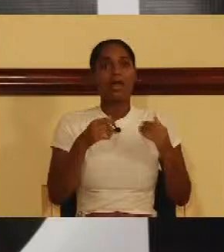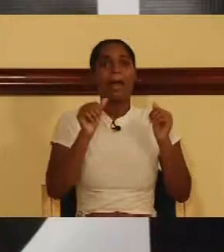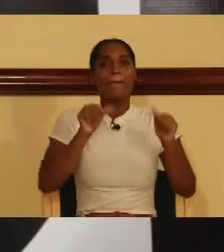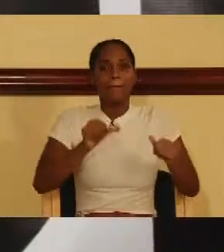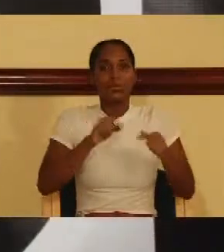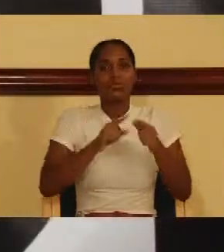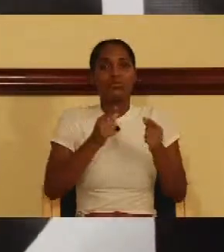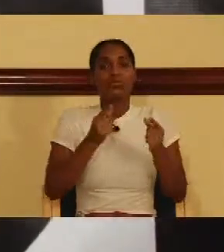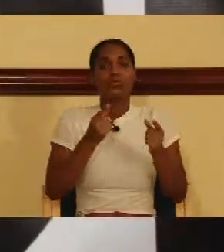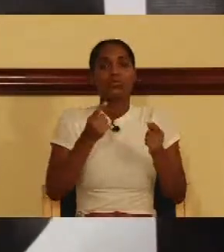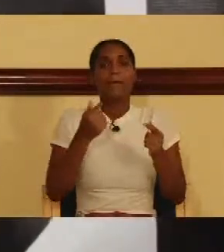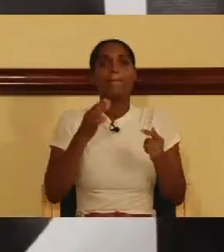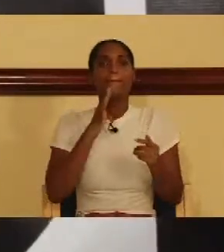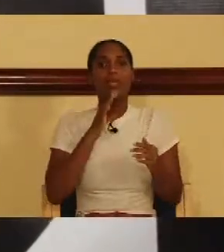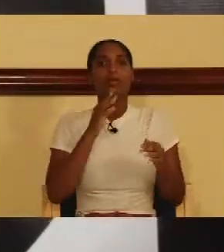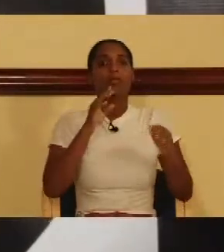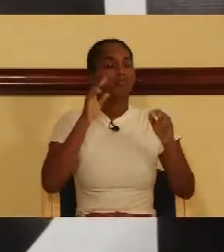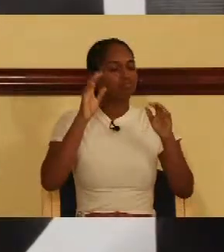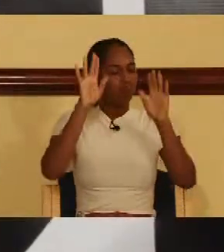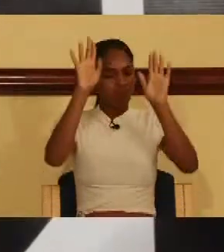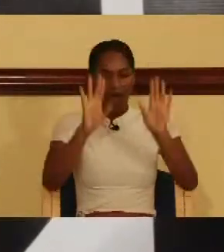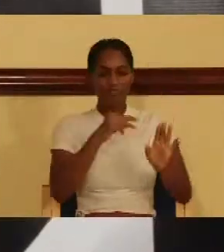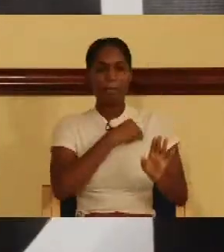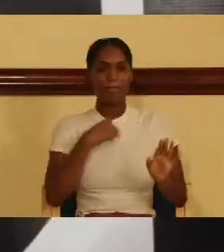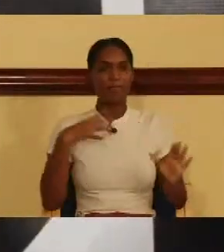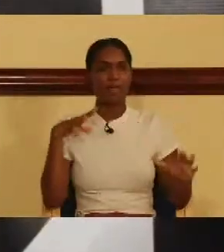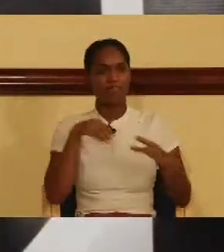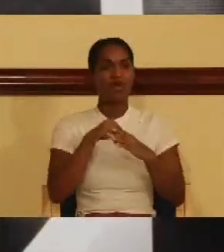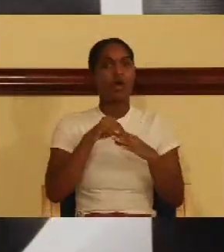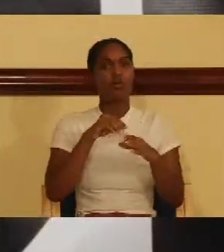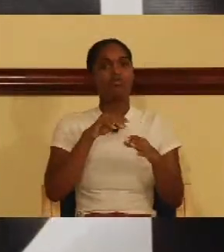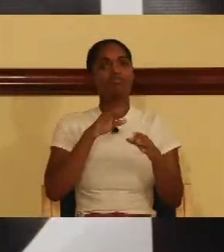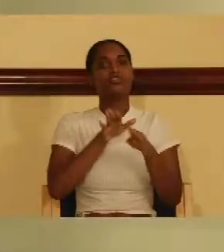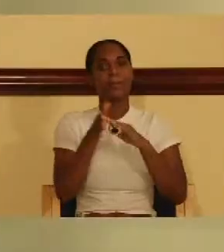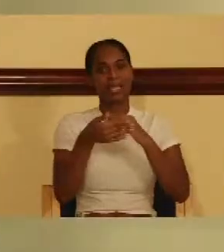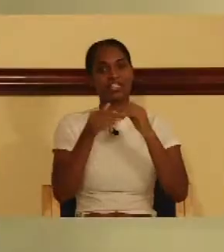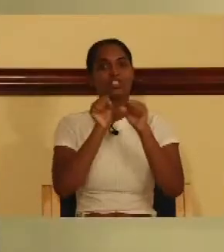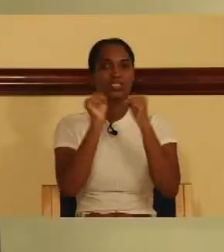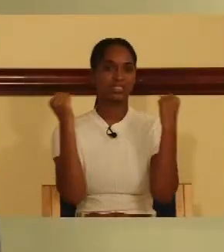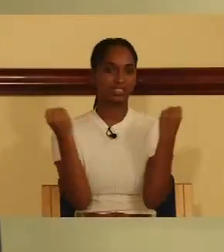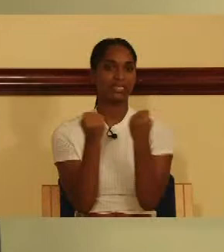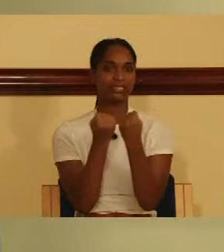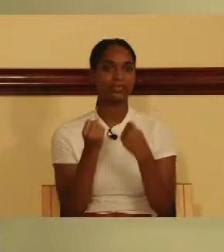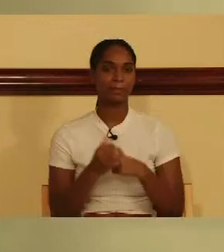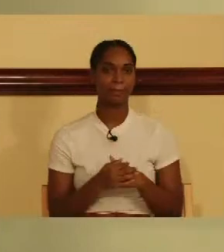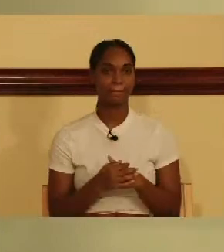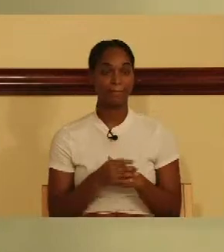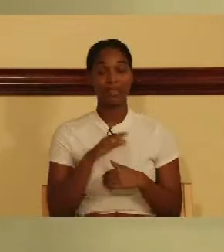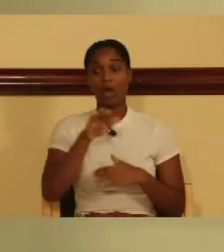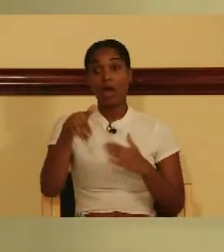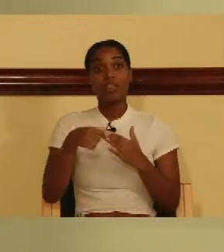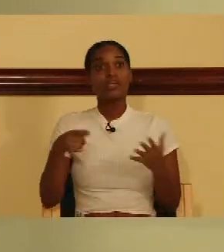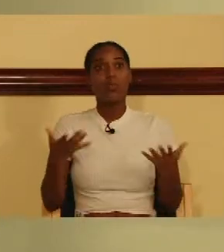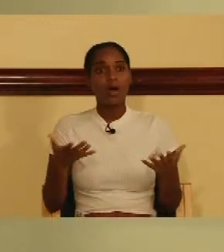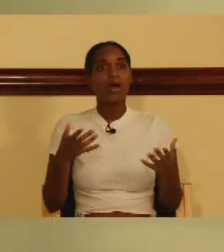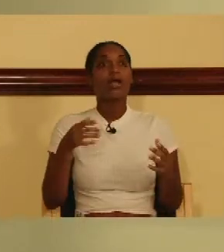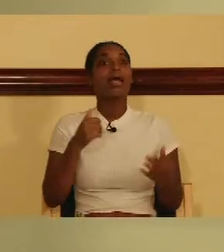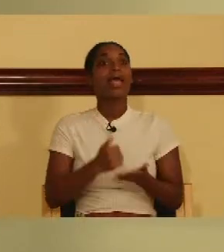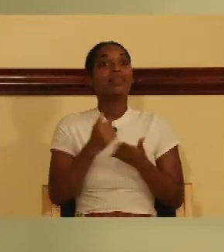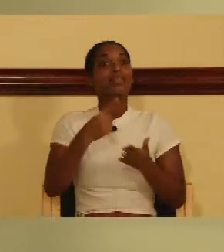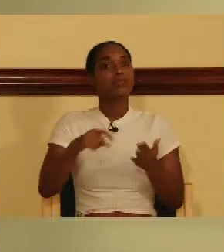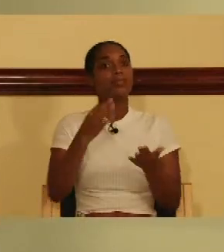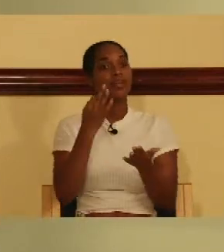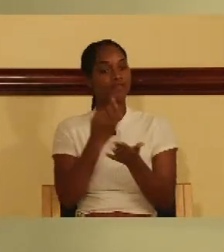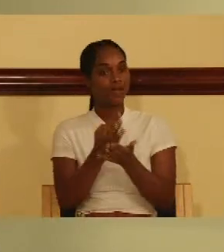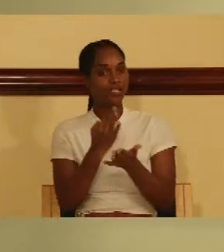be, you know, wonderful members of society, or continue to be wonderful members of society. And all of this also helps them to become